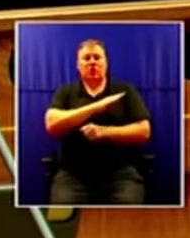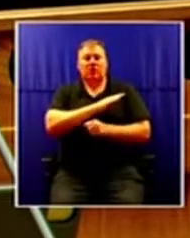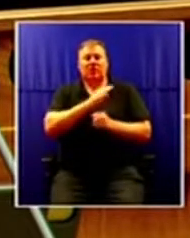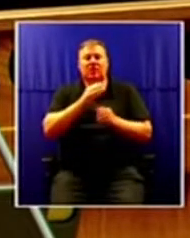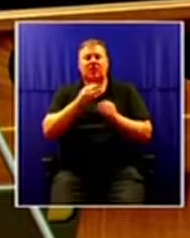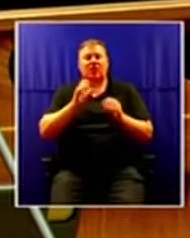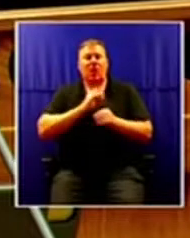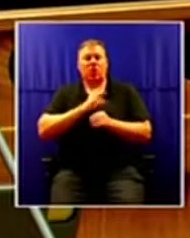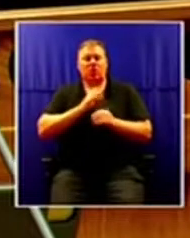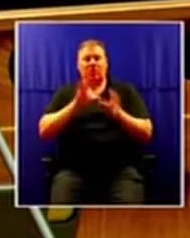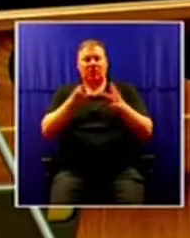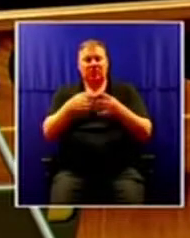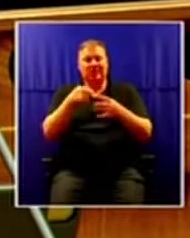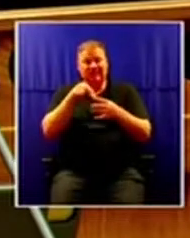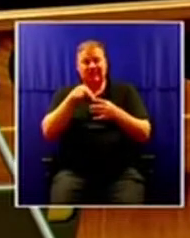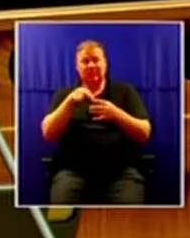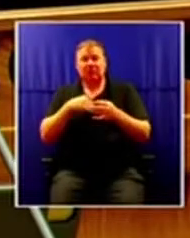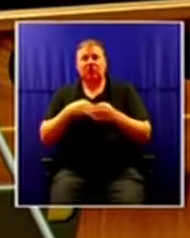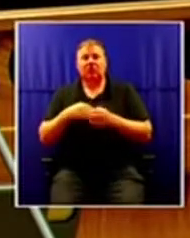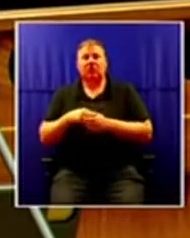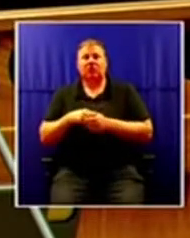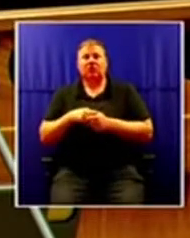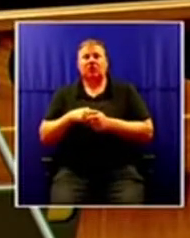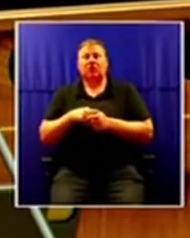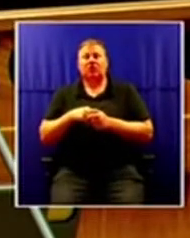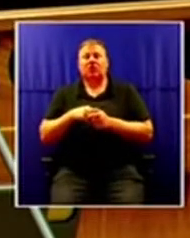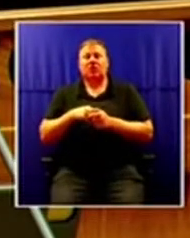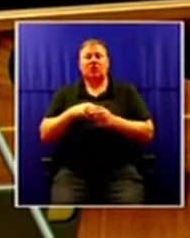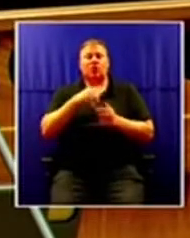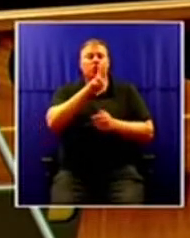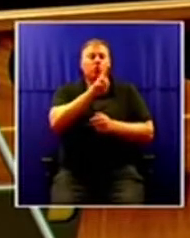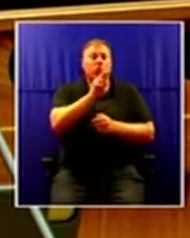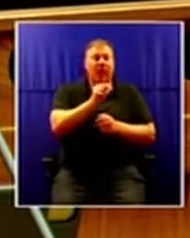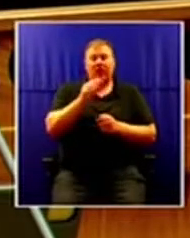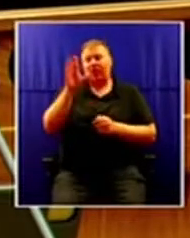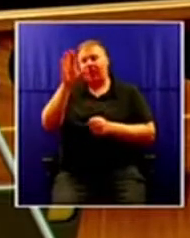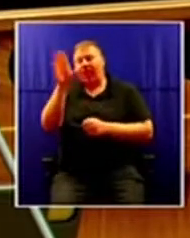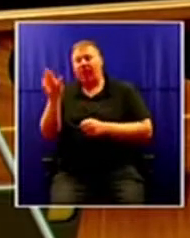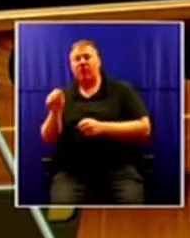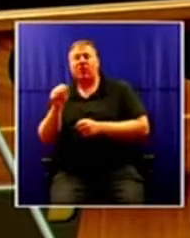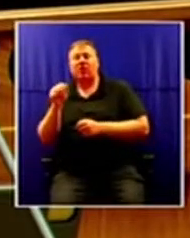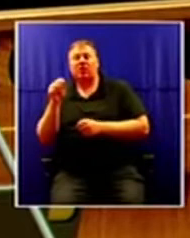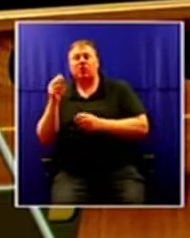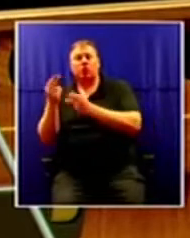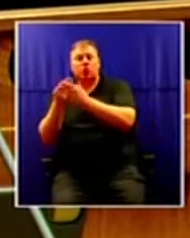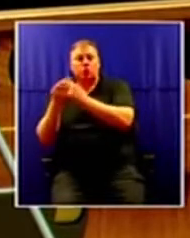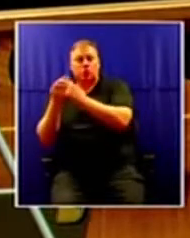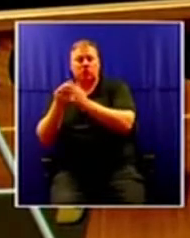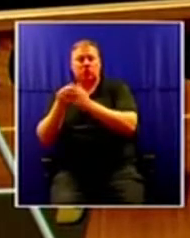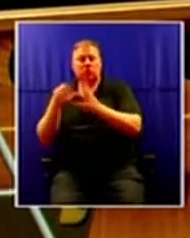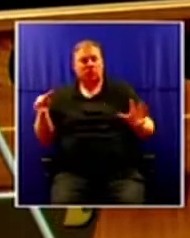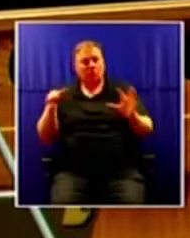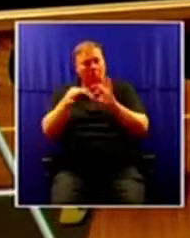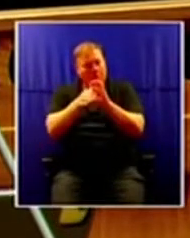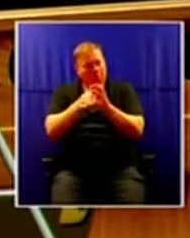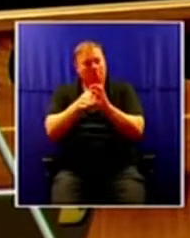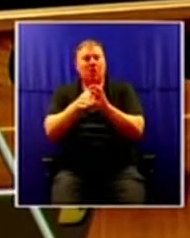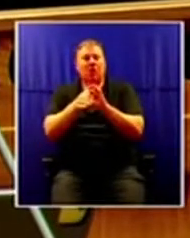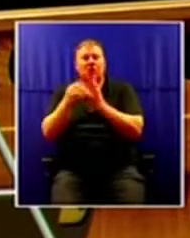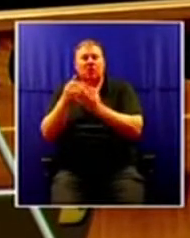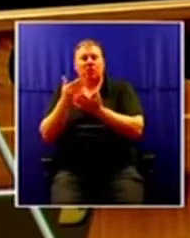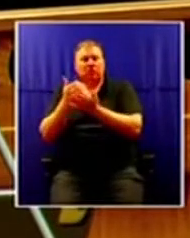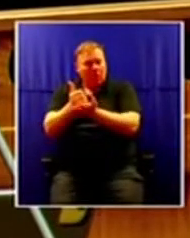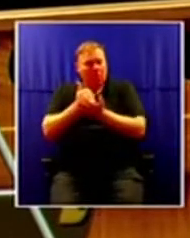the United Nations and the African Union bodies, particularly in the areas of peacekeeping and